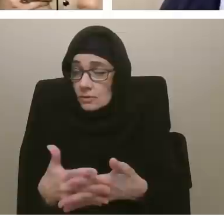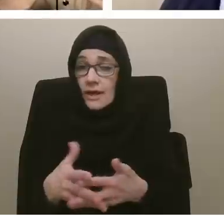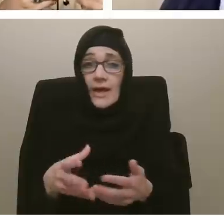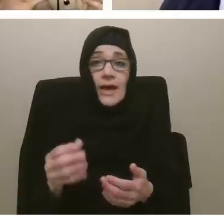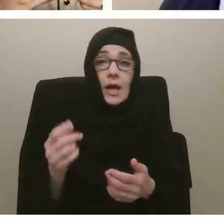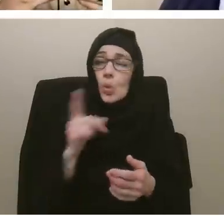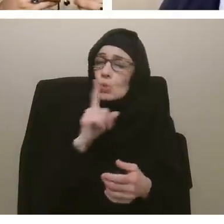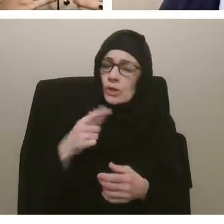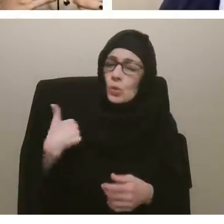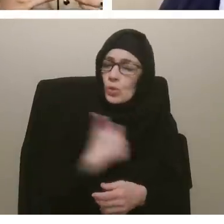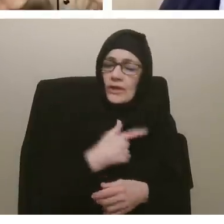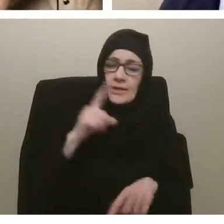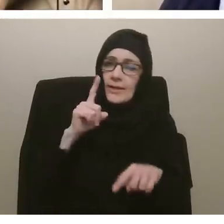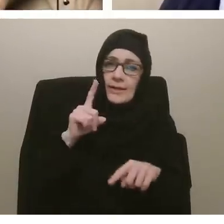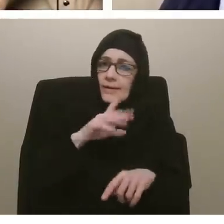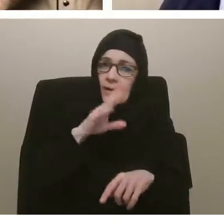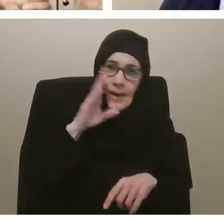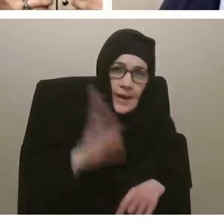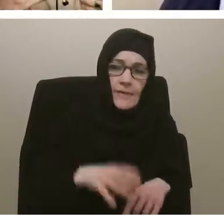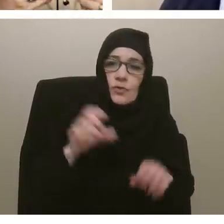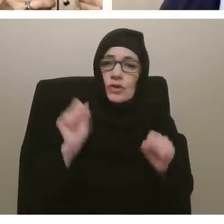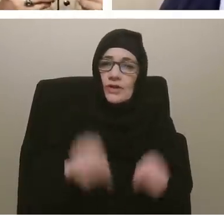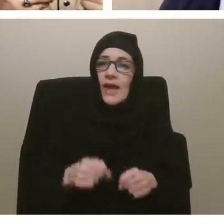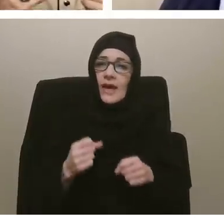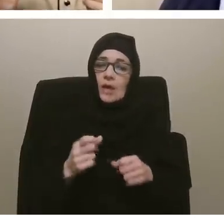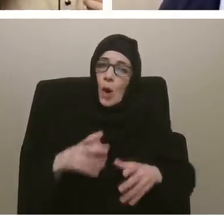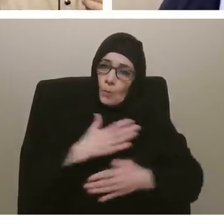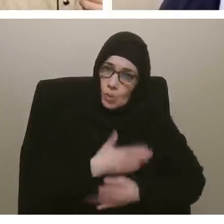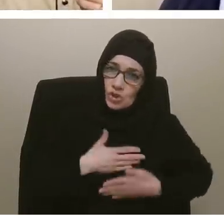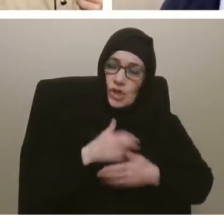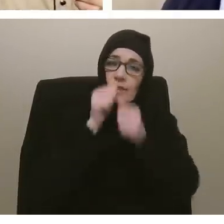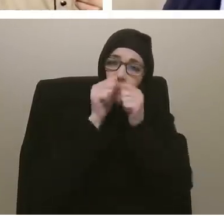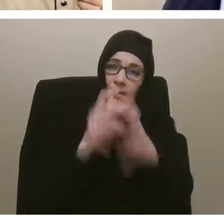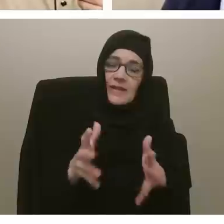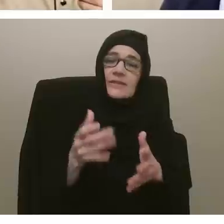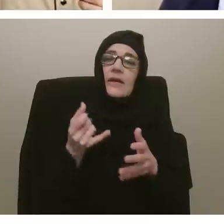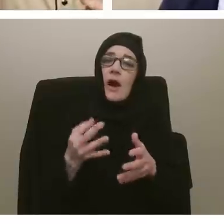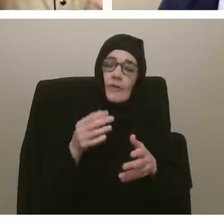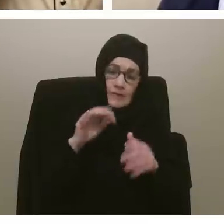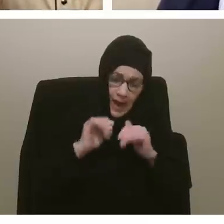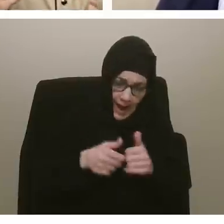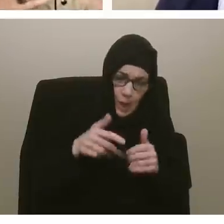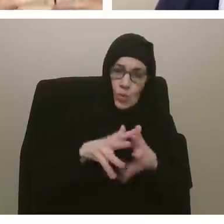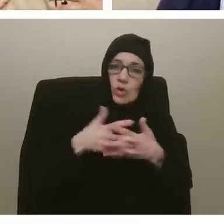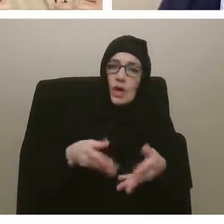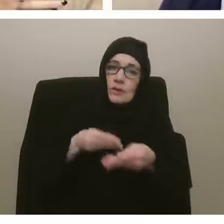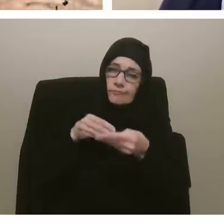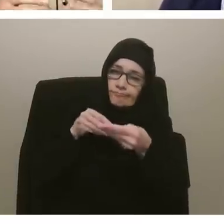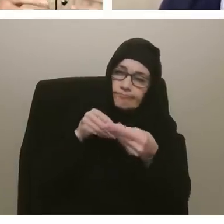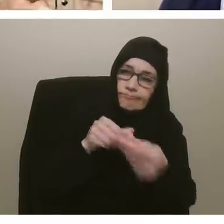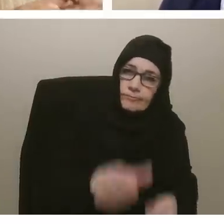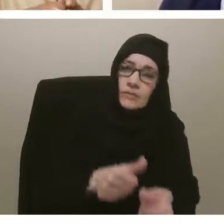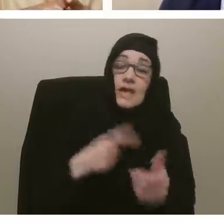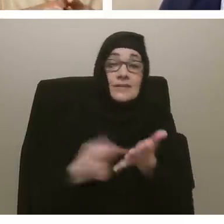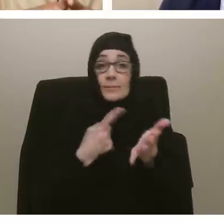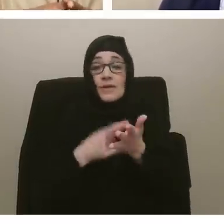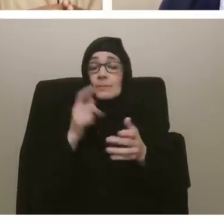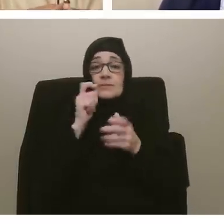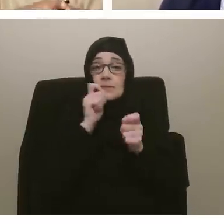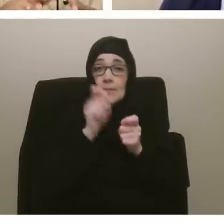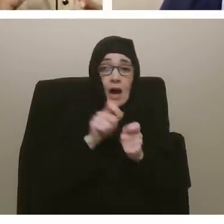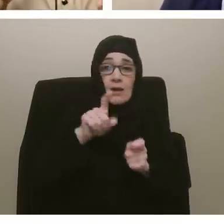really fully appreciate the blessing of how coherent the Qur'an is, because sometimes it hits you when you're reading it over and over and over